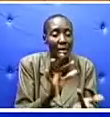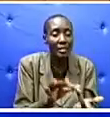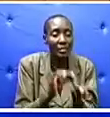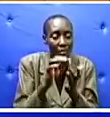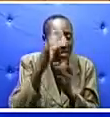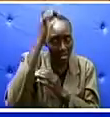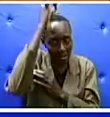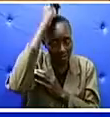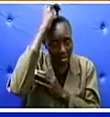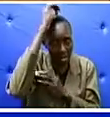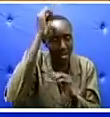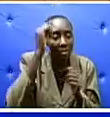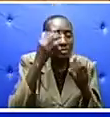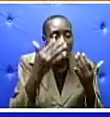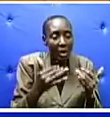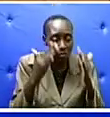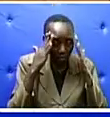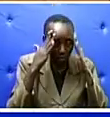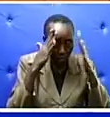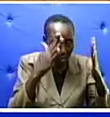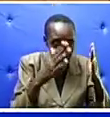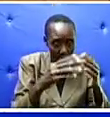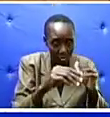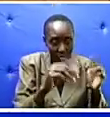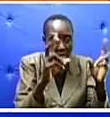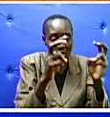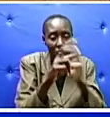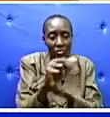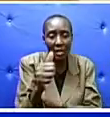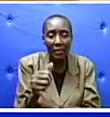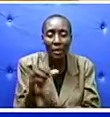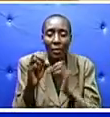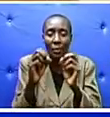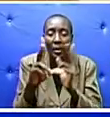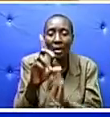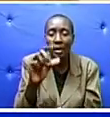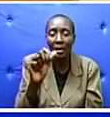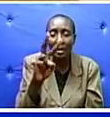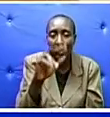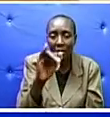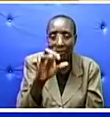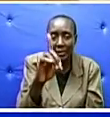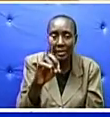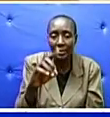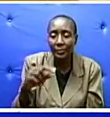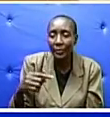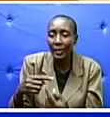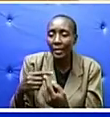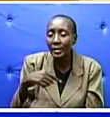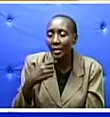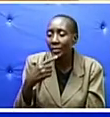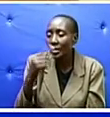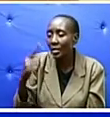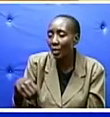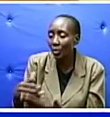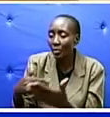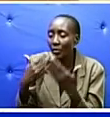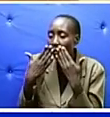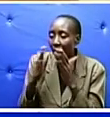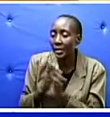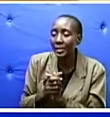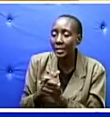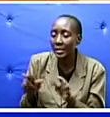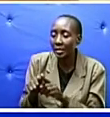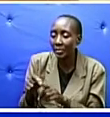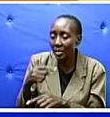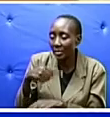so that we can now focus on other things. Okay. Yeah. David, yes. So what I can say as we conclude is just, as she